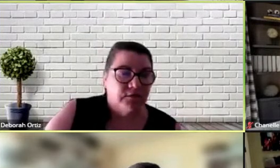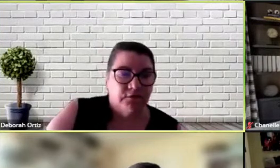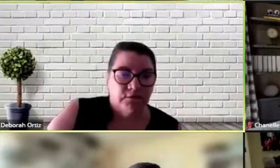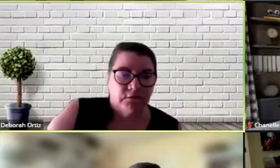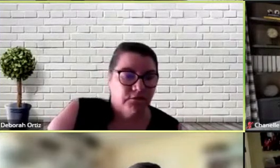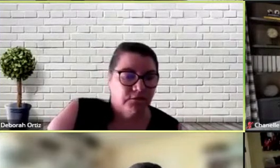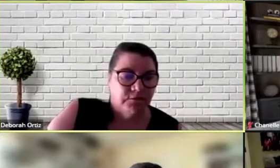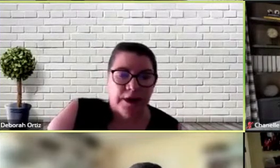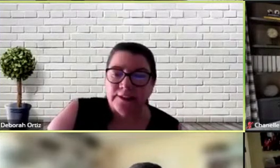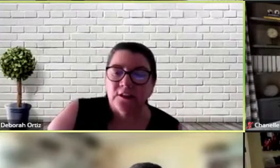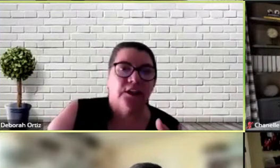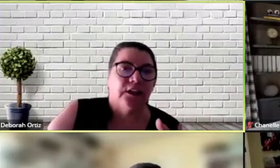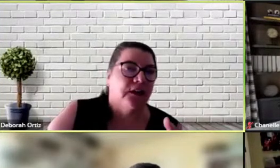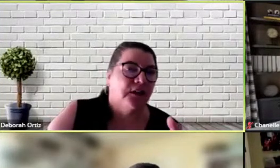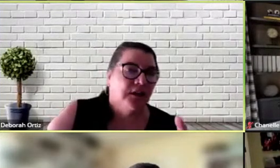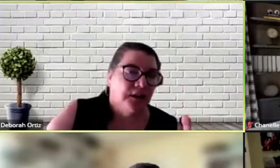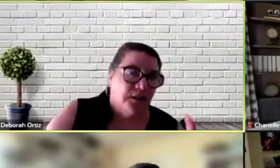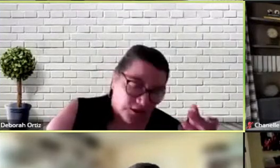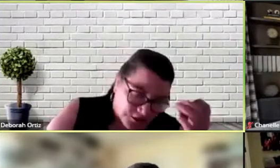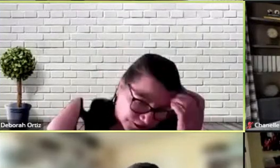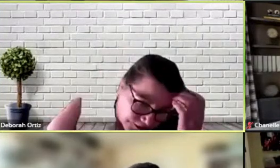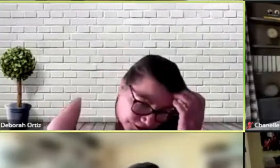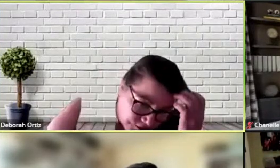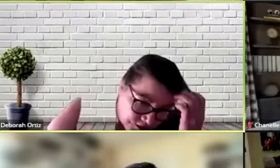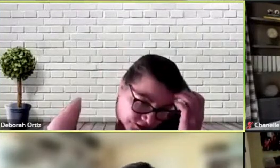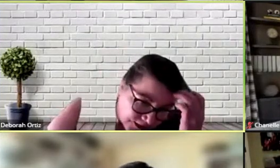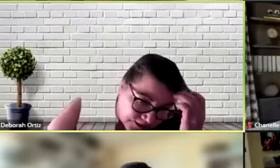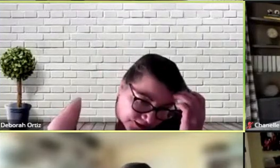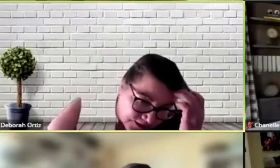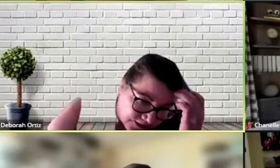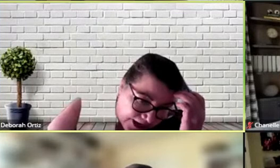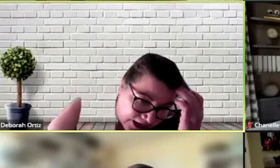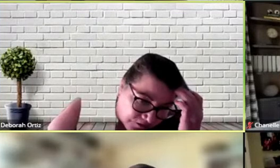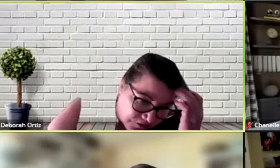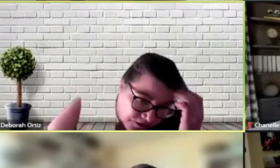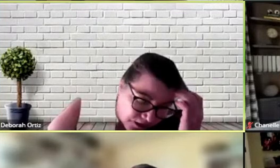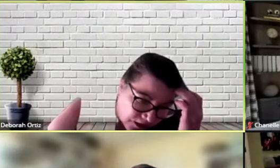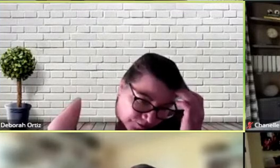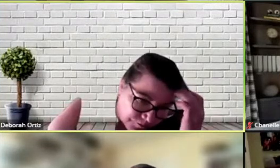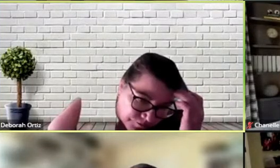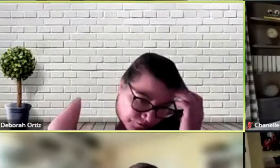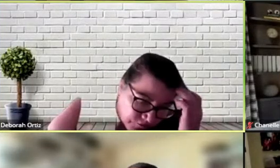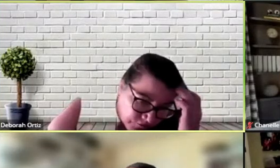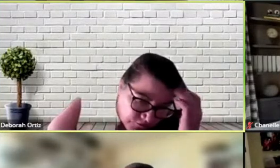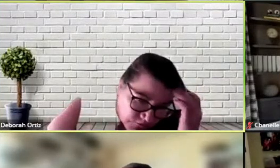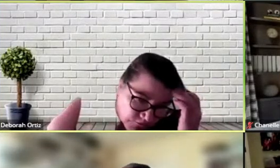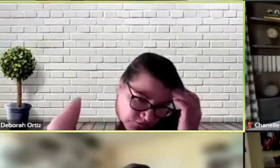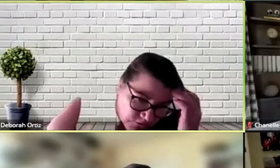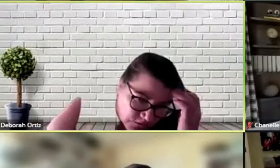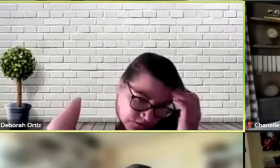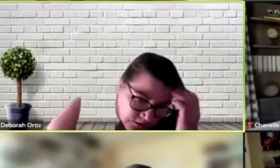solid messaging to students and staff.